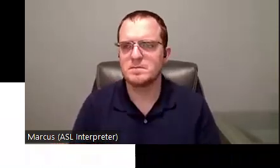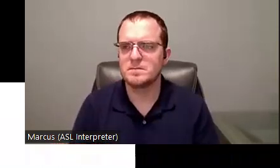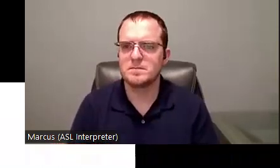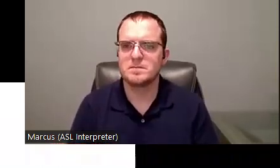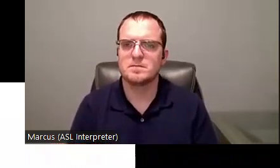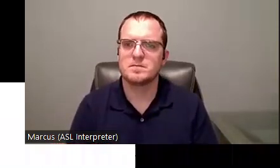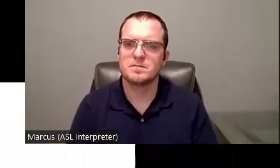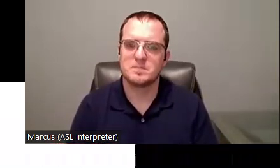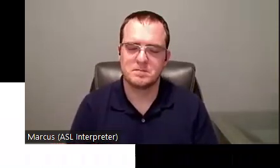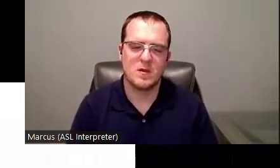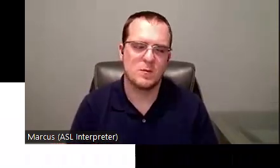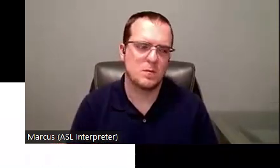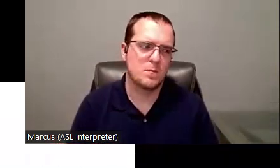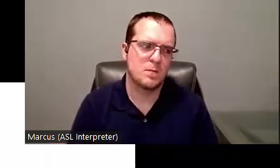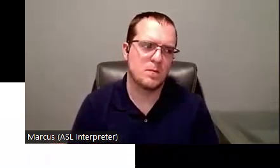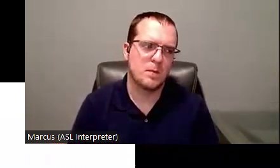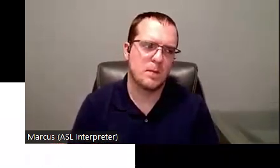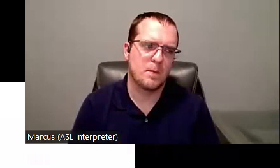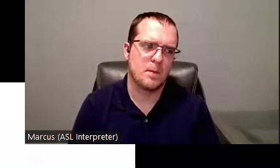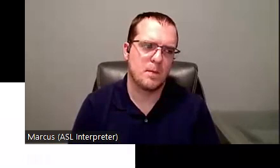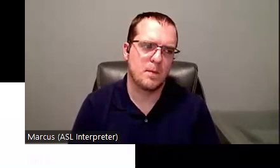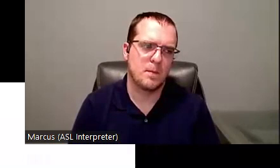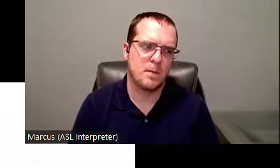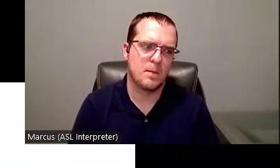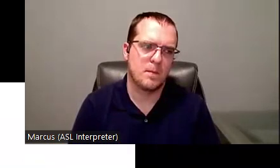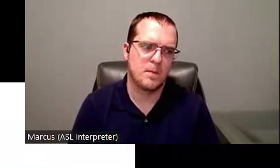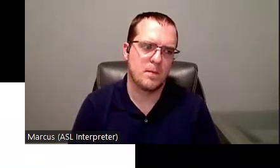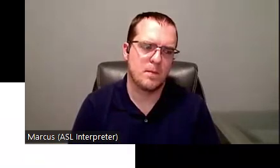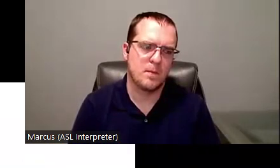That's great. Thanks, Councilman. Thanks all.